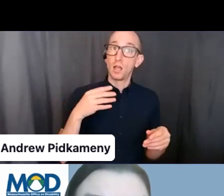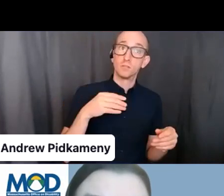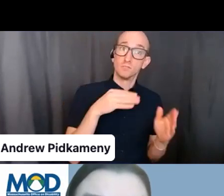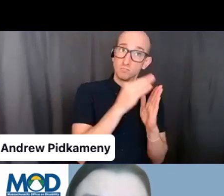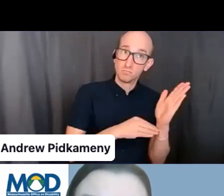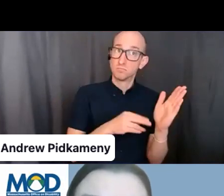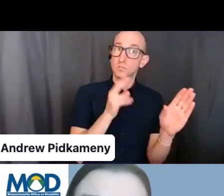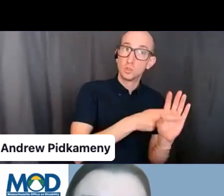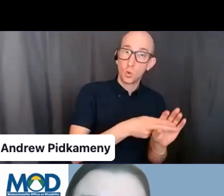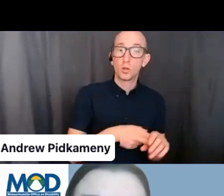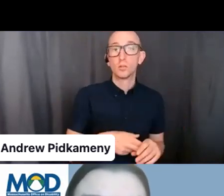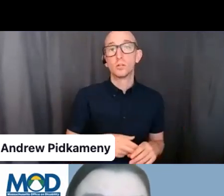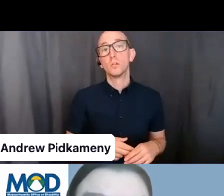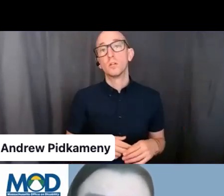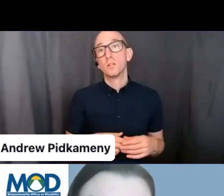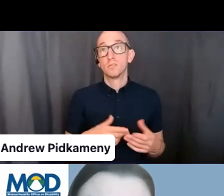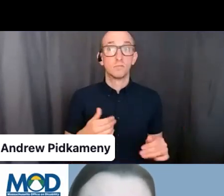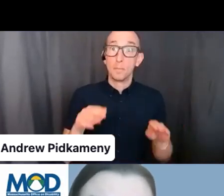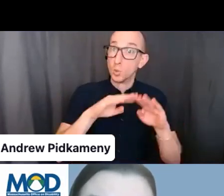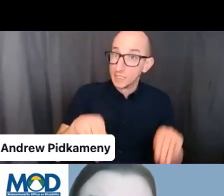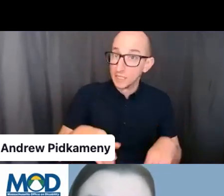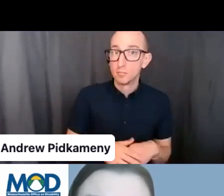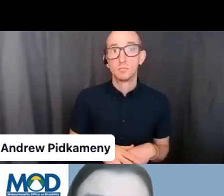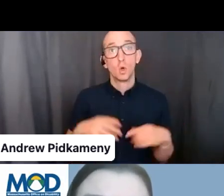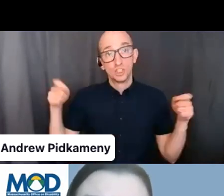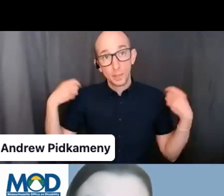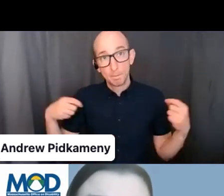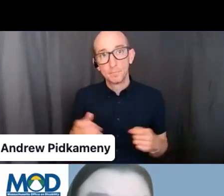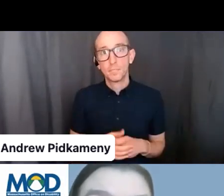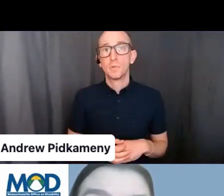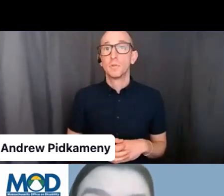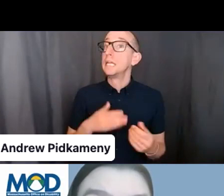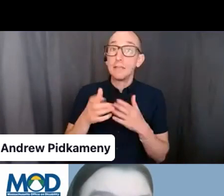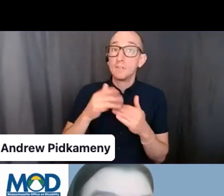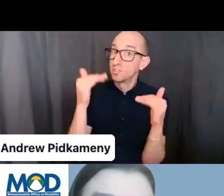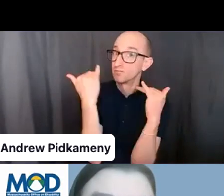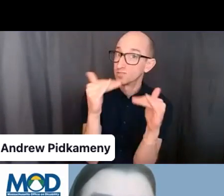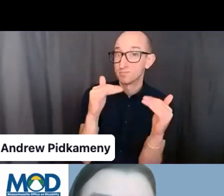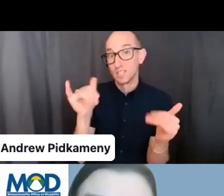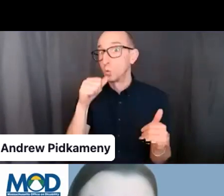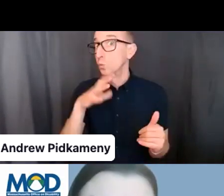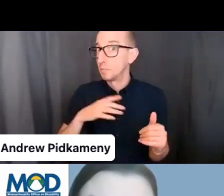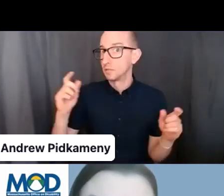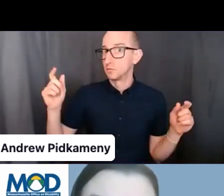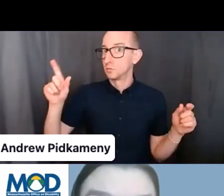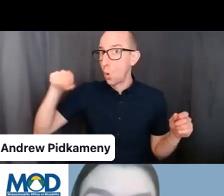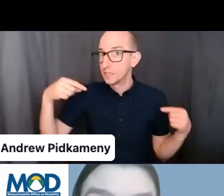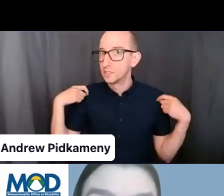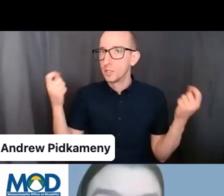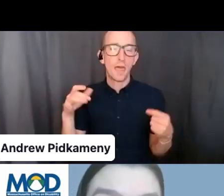a museum or a gym membership, even if it's somewhat restricted, like a women's gym, would not be a private club.